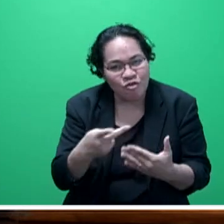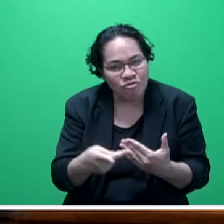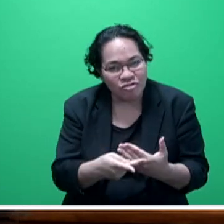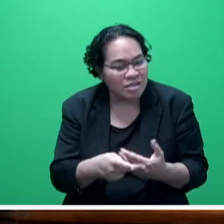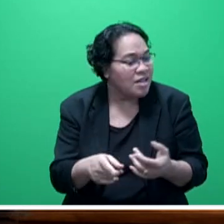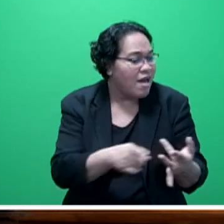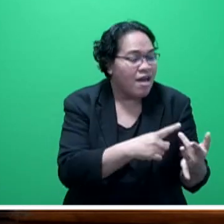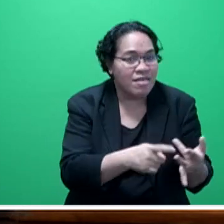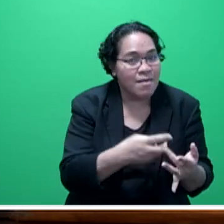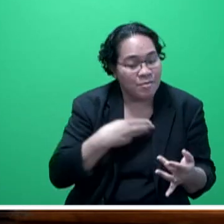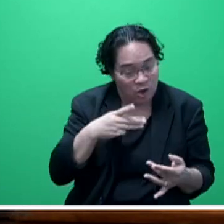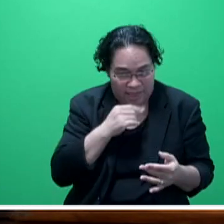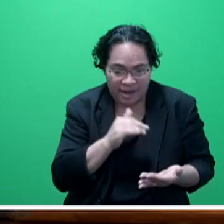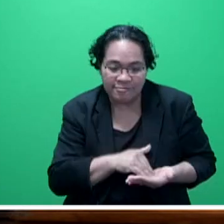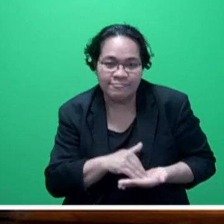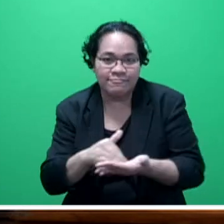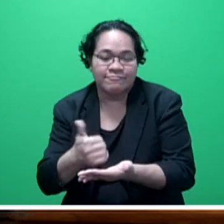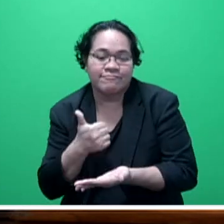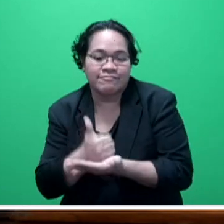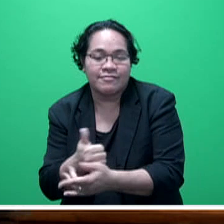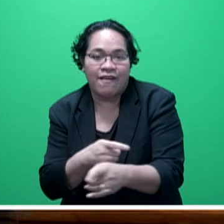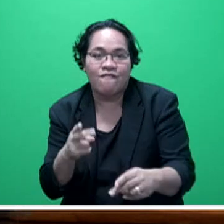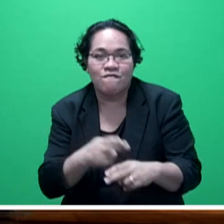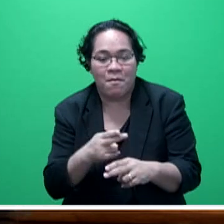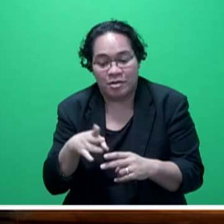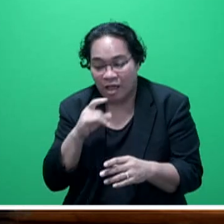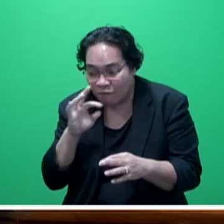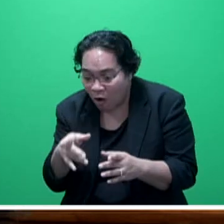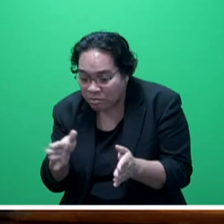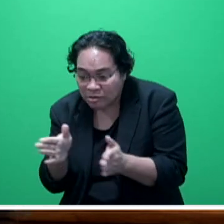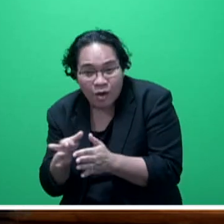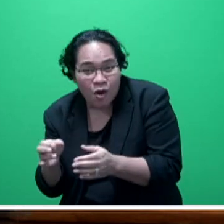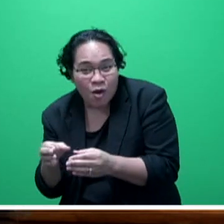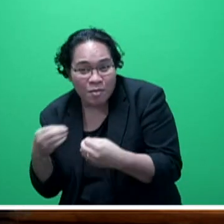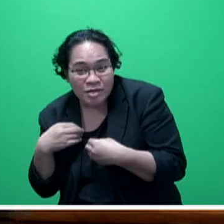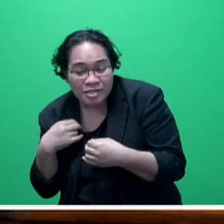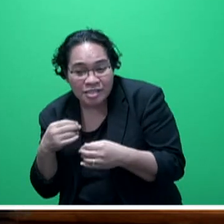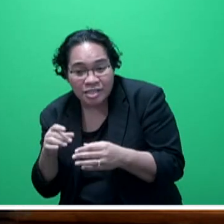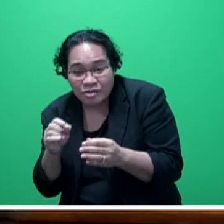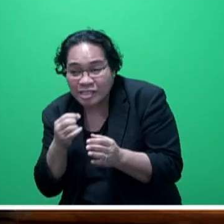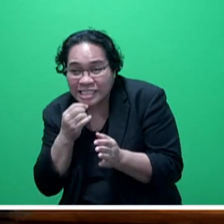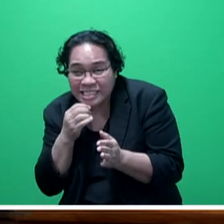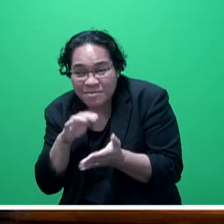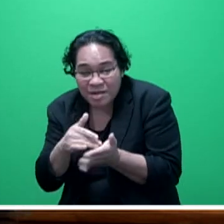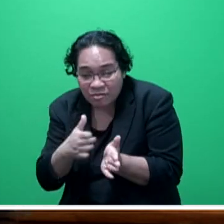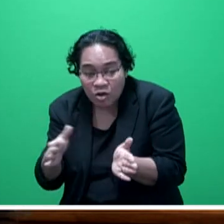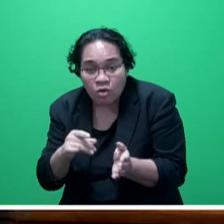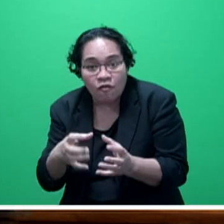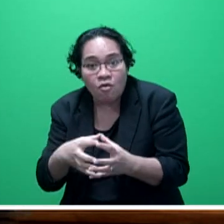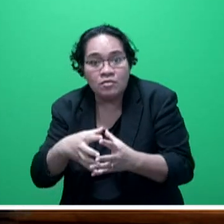ministries that can assist farmers to graduate from subsistence to semi-commercial and commercial